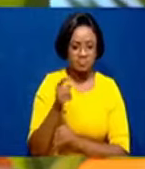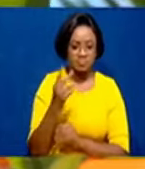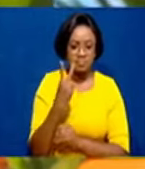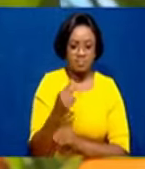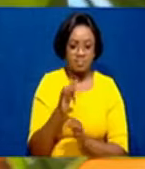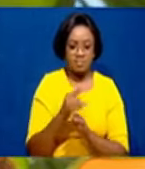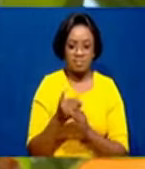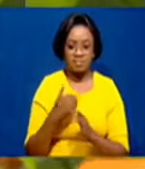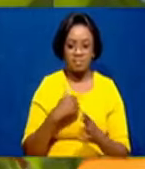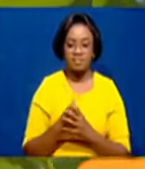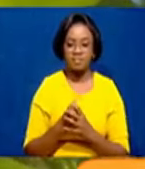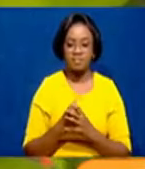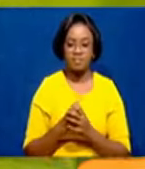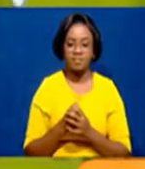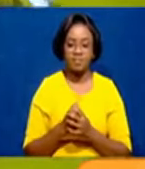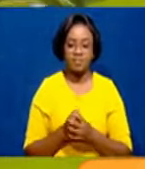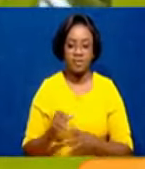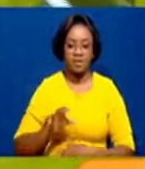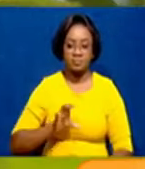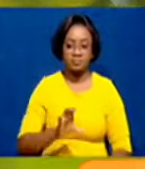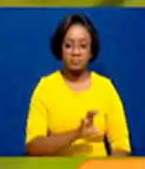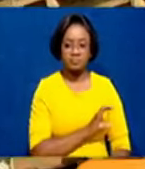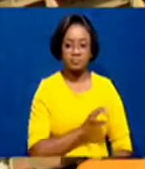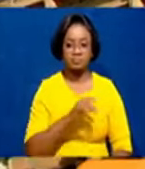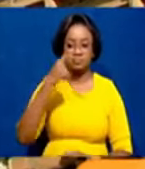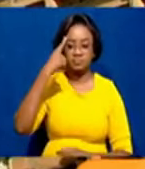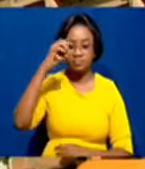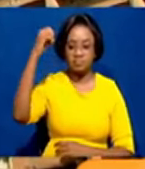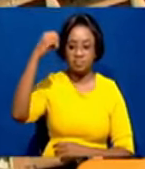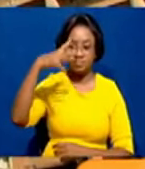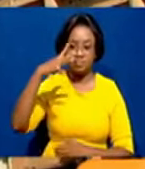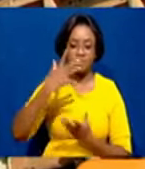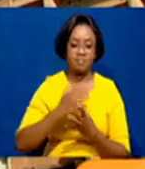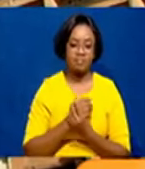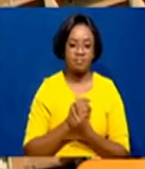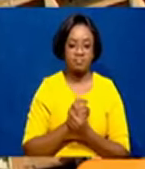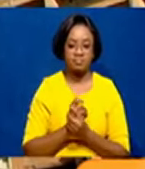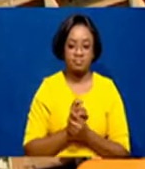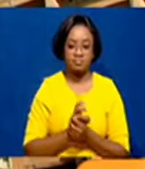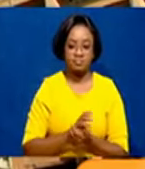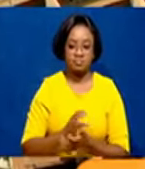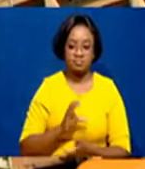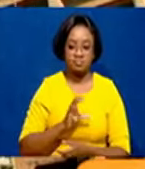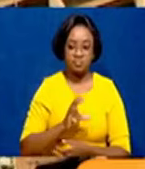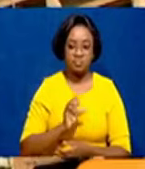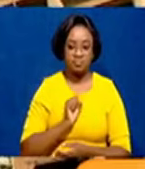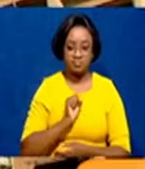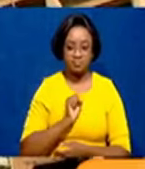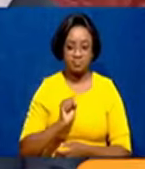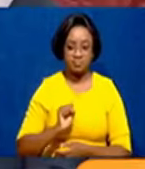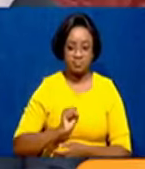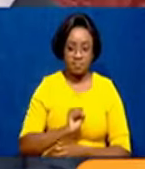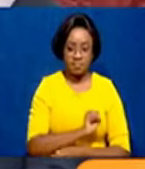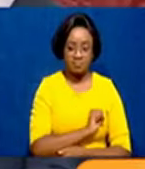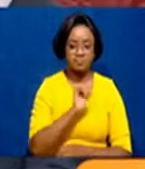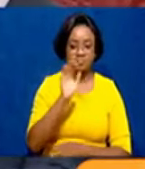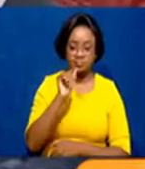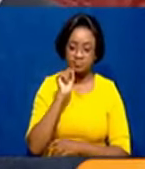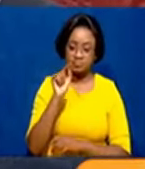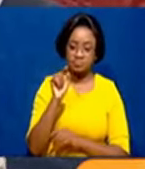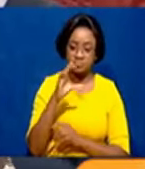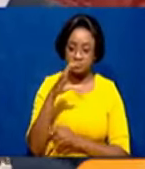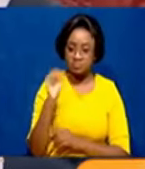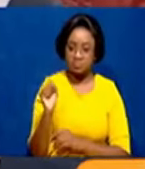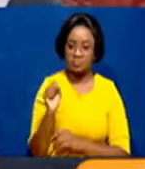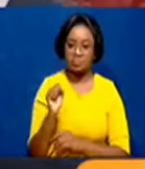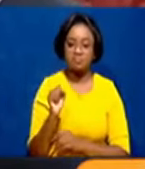both the National Assembly's Departmental Committee on Energy and the Senate Standing Committee on Energy summoned Energy Cabinet Secretary